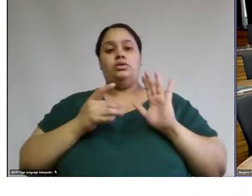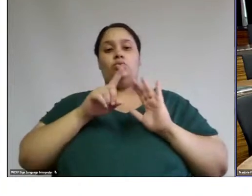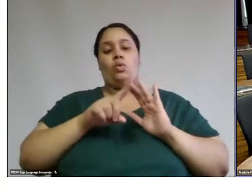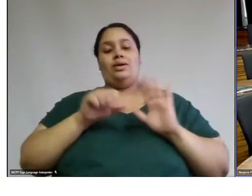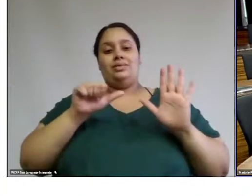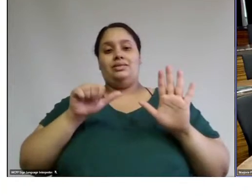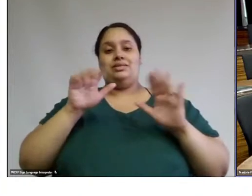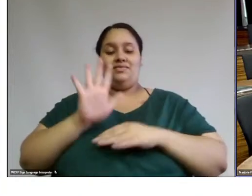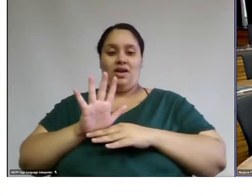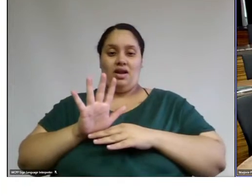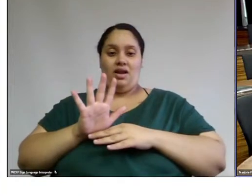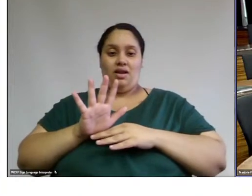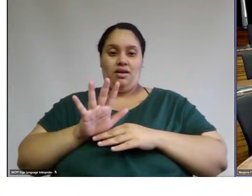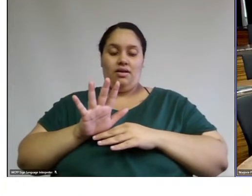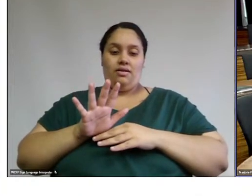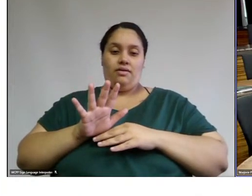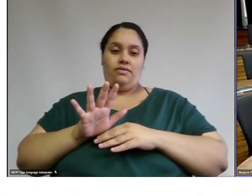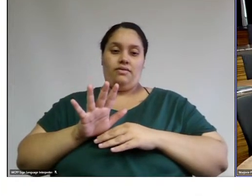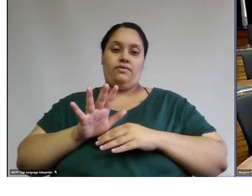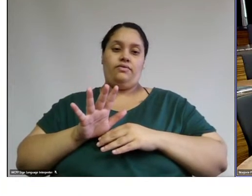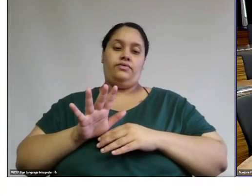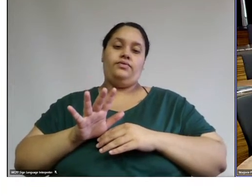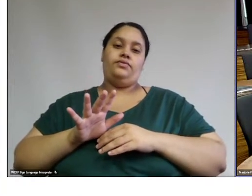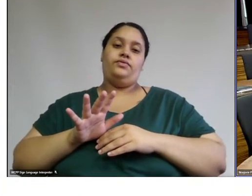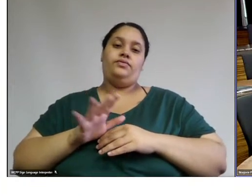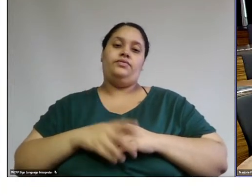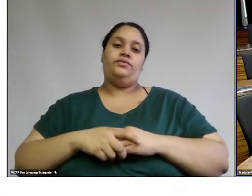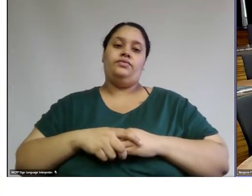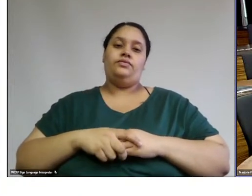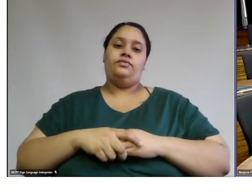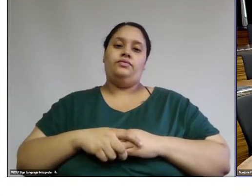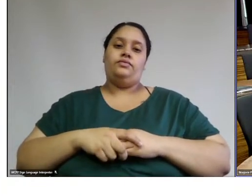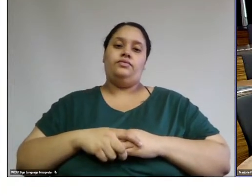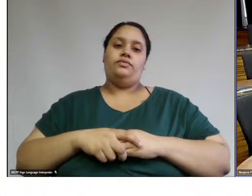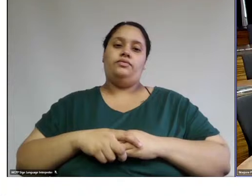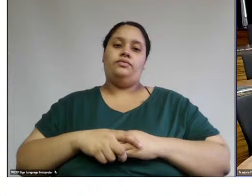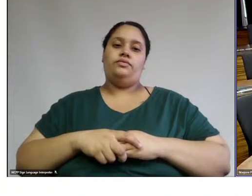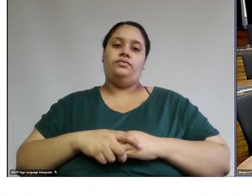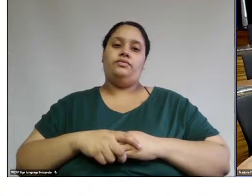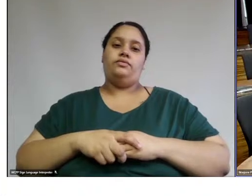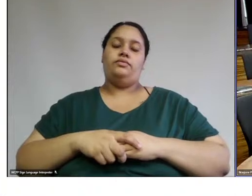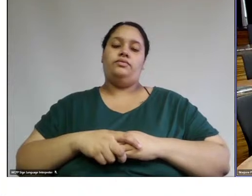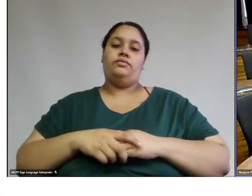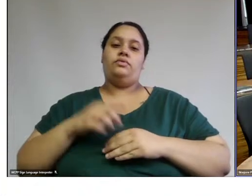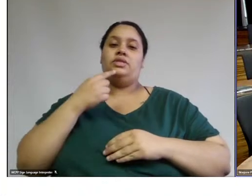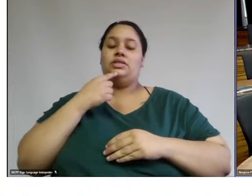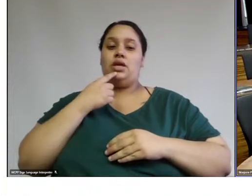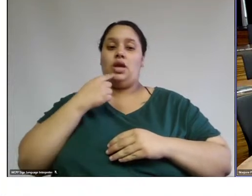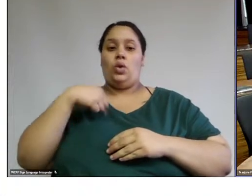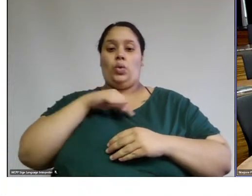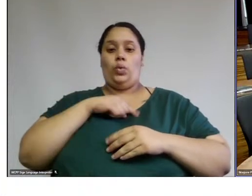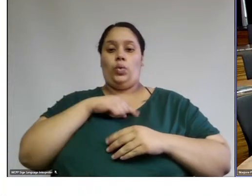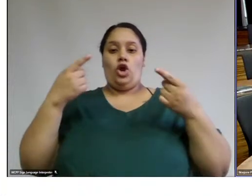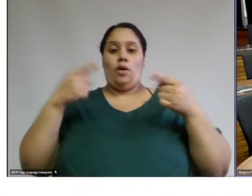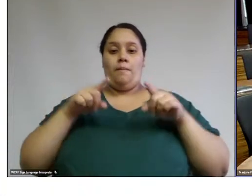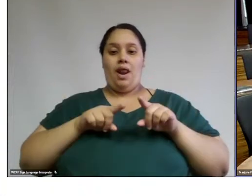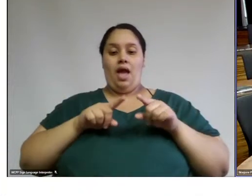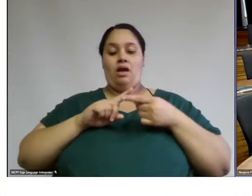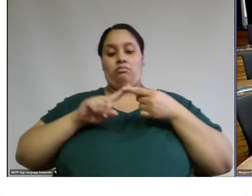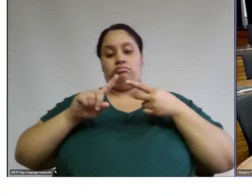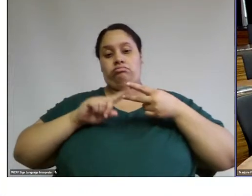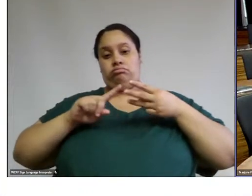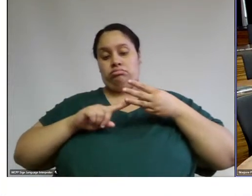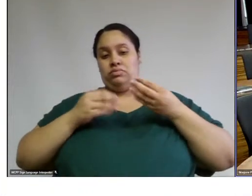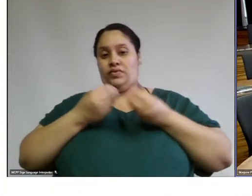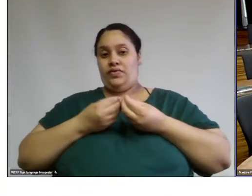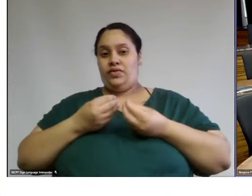165, this is say that we comply with those aspects. Just to say